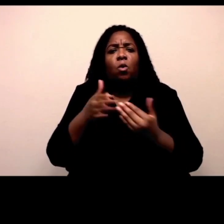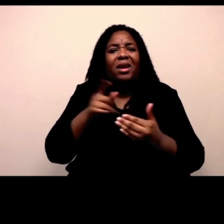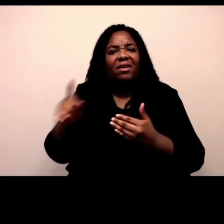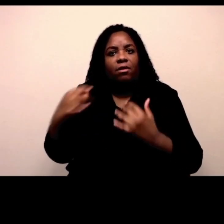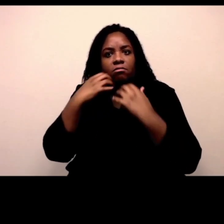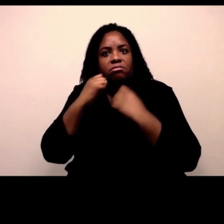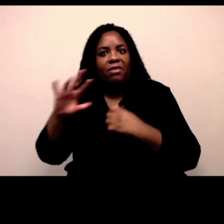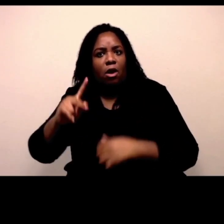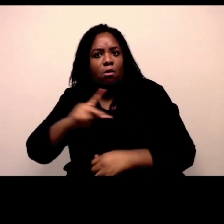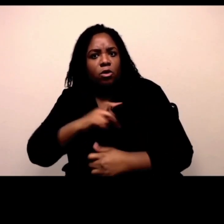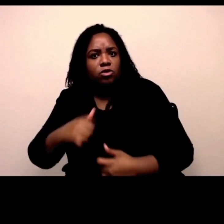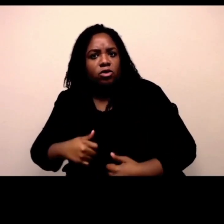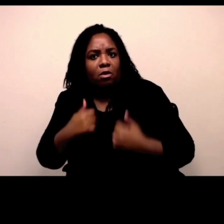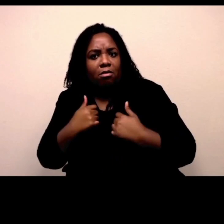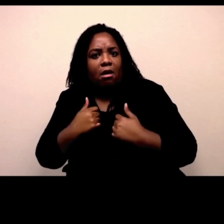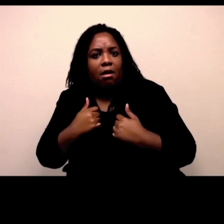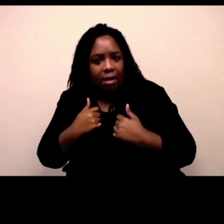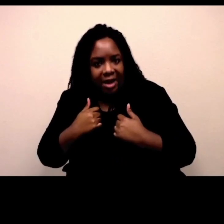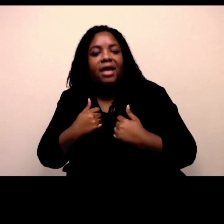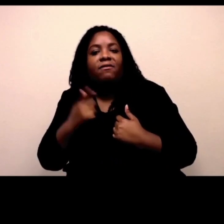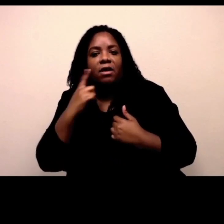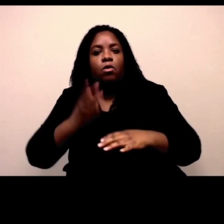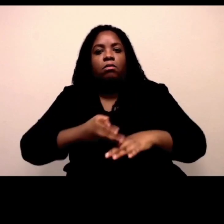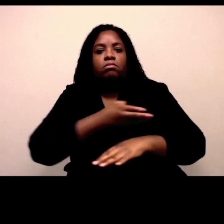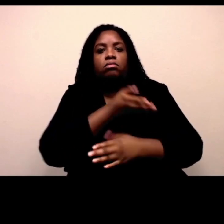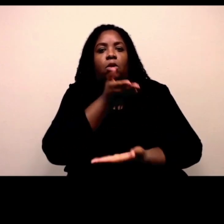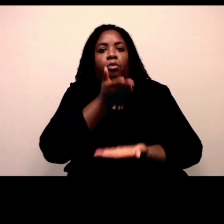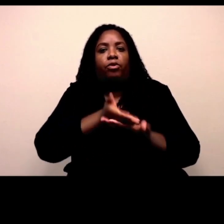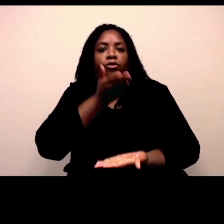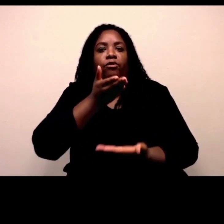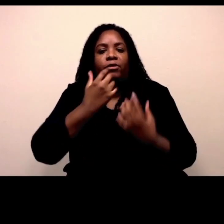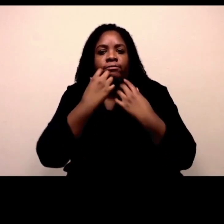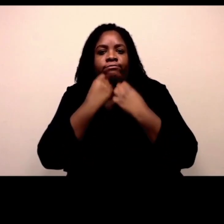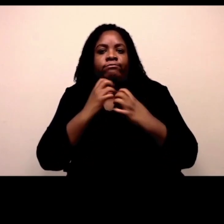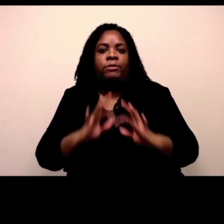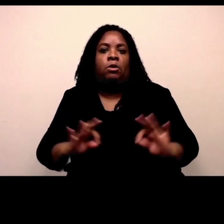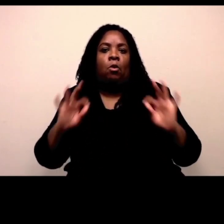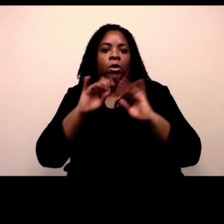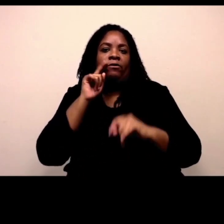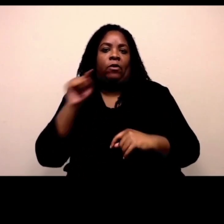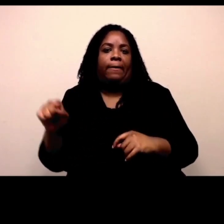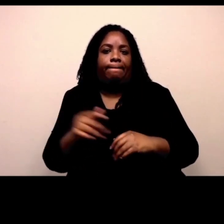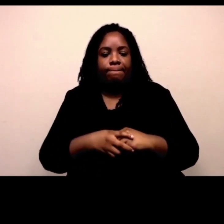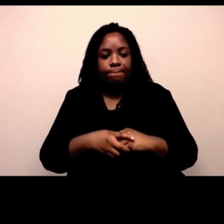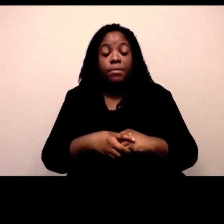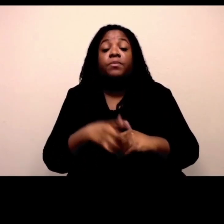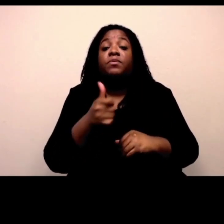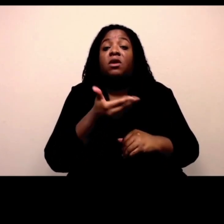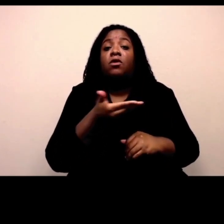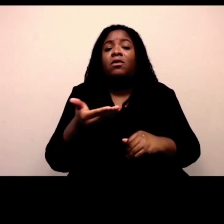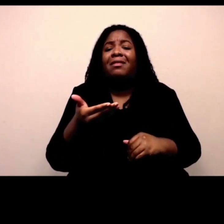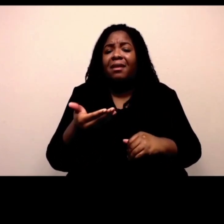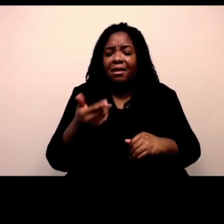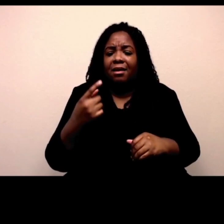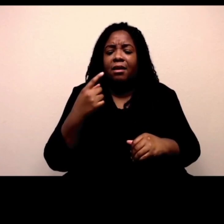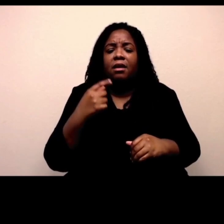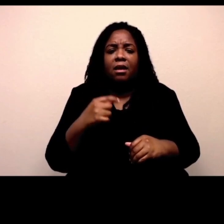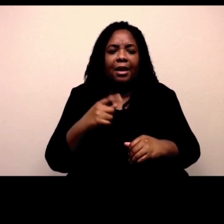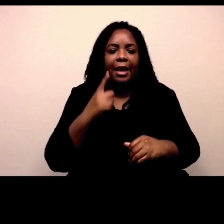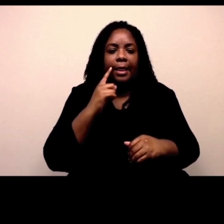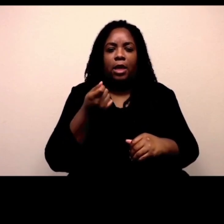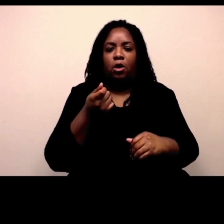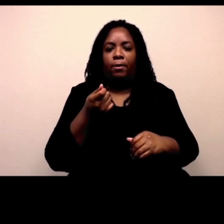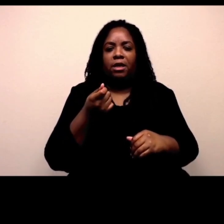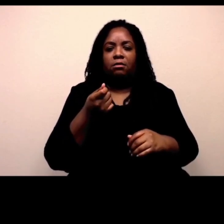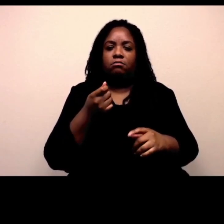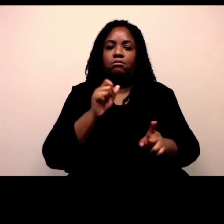personal life. That's what's going to kind of prove that value to them. I think the other big thing, there's like little tricks here and